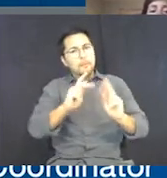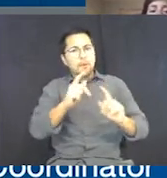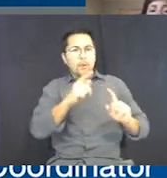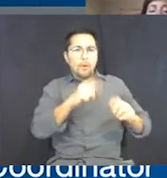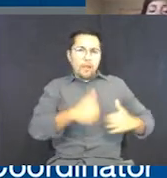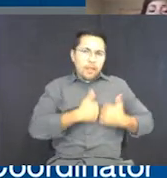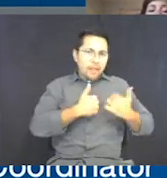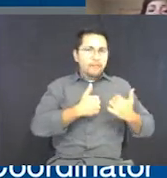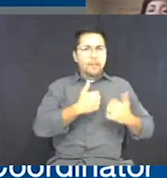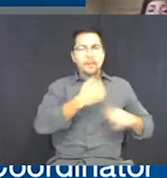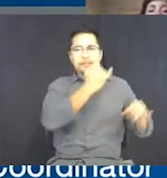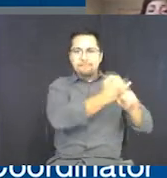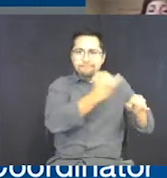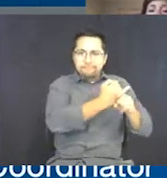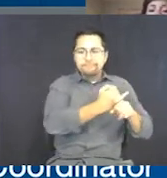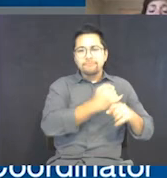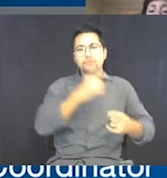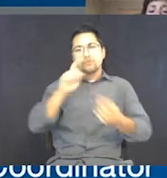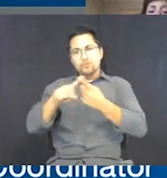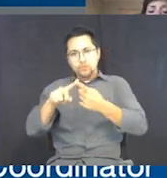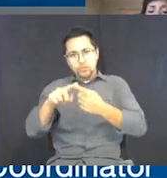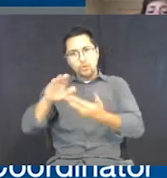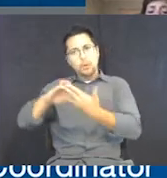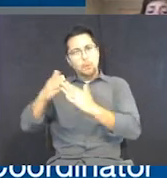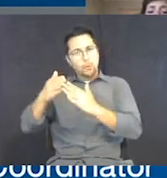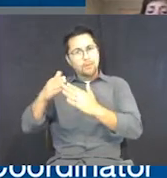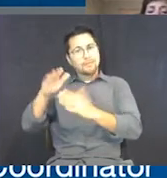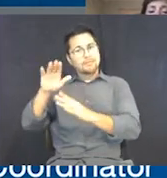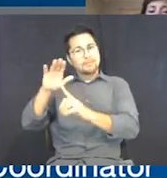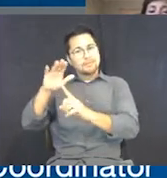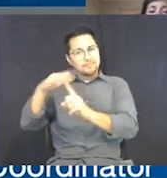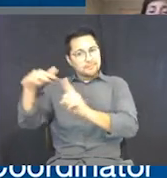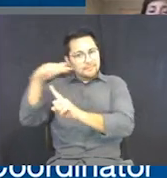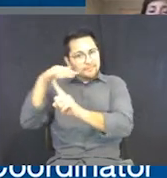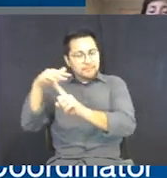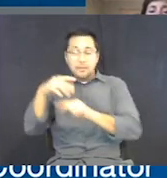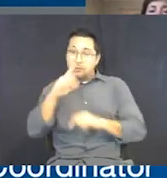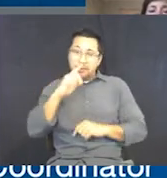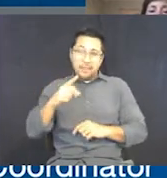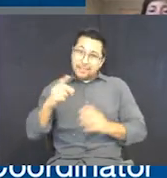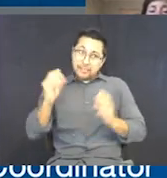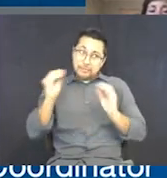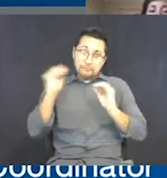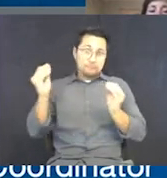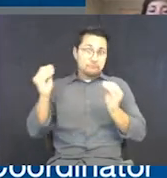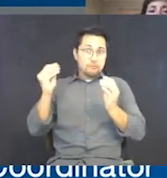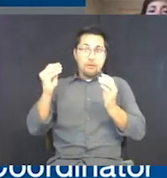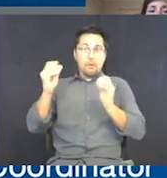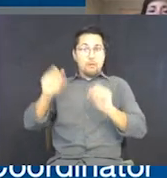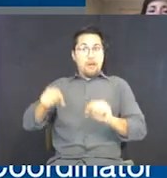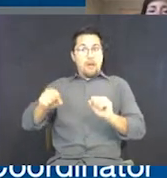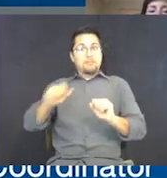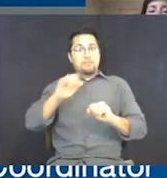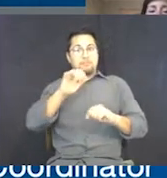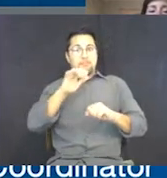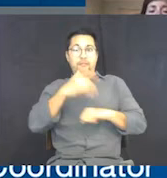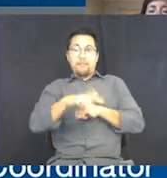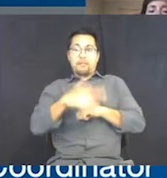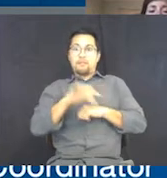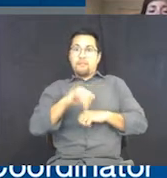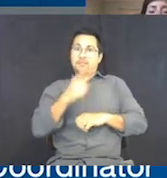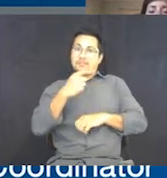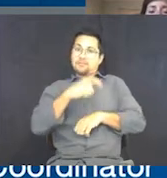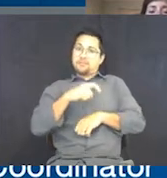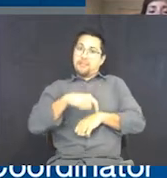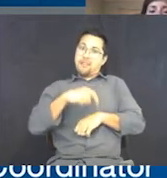were living in institutions into a community setting. And really, there wasn't a solution that was available. So they kind of